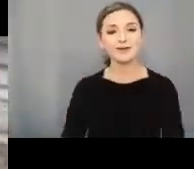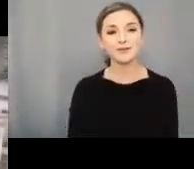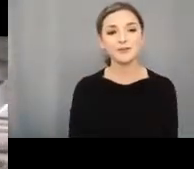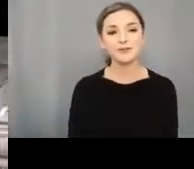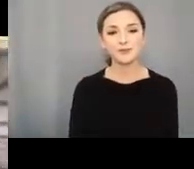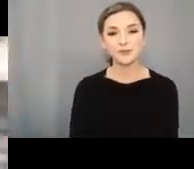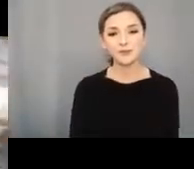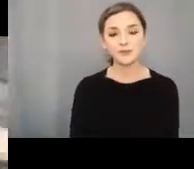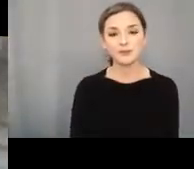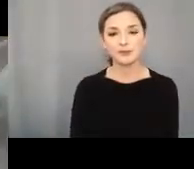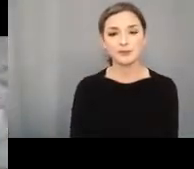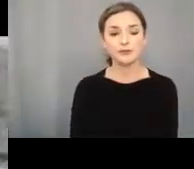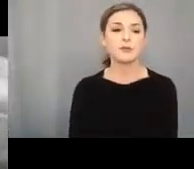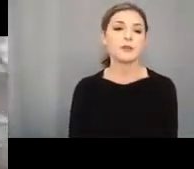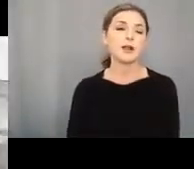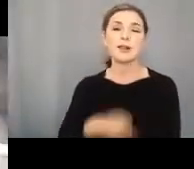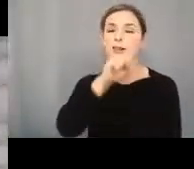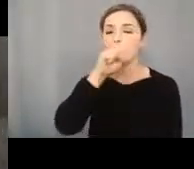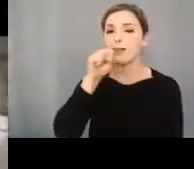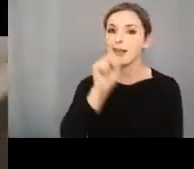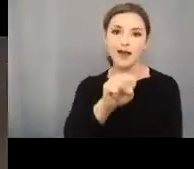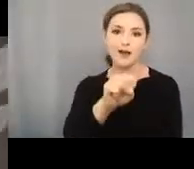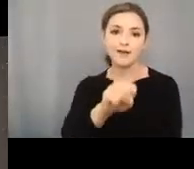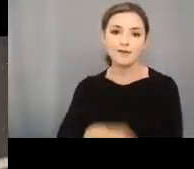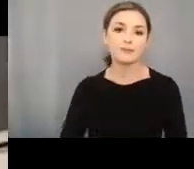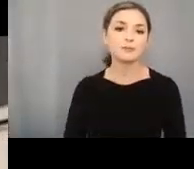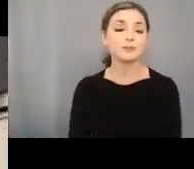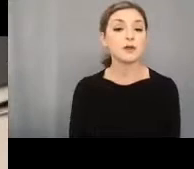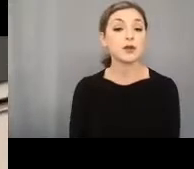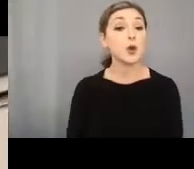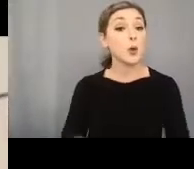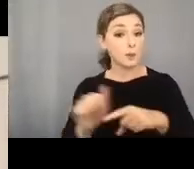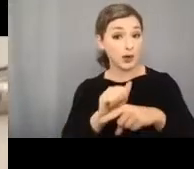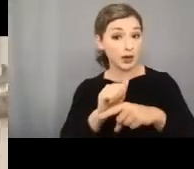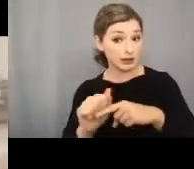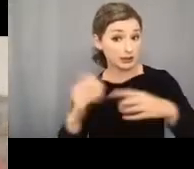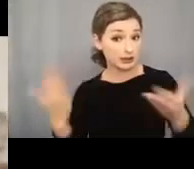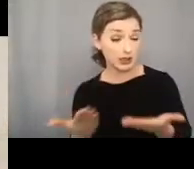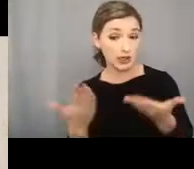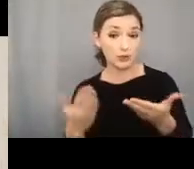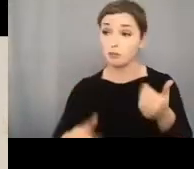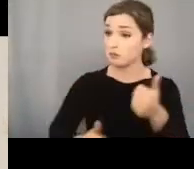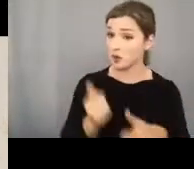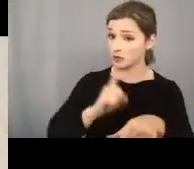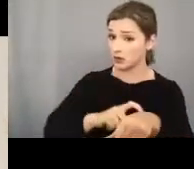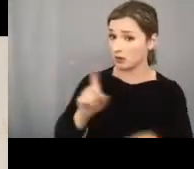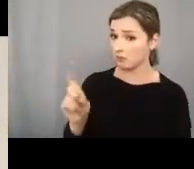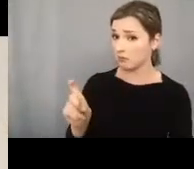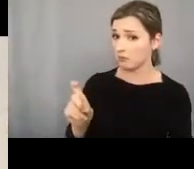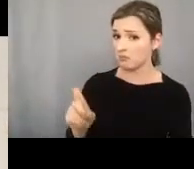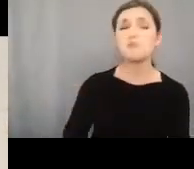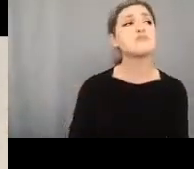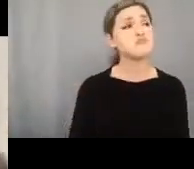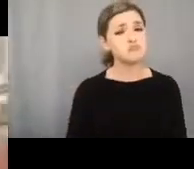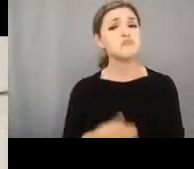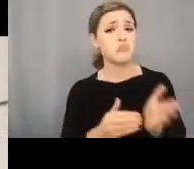I love it. So they practice in here most of the time? A lot of the times during the season they practice